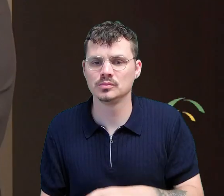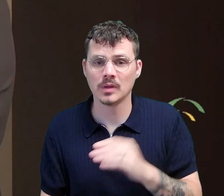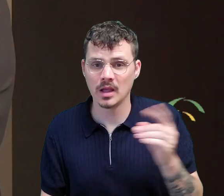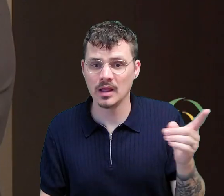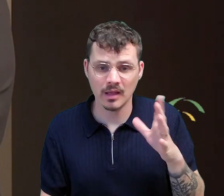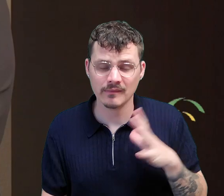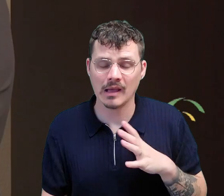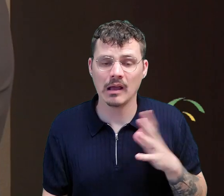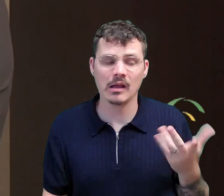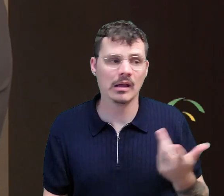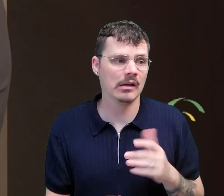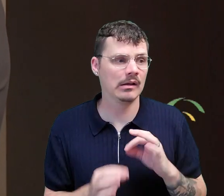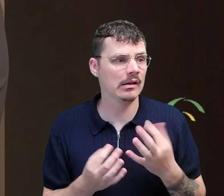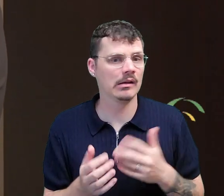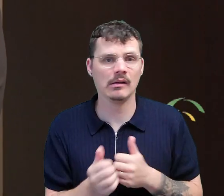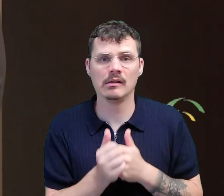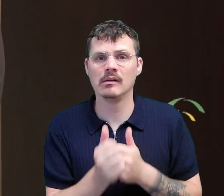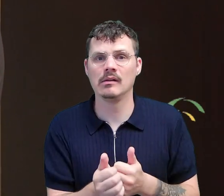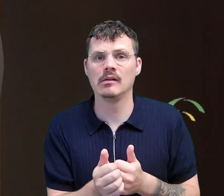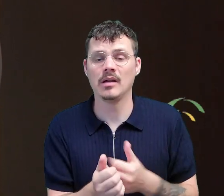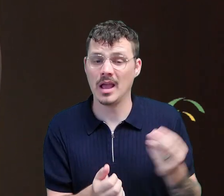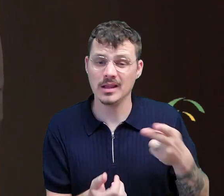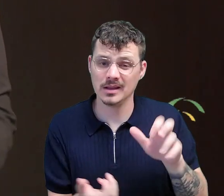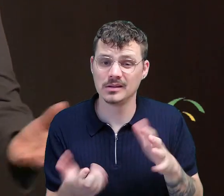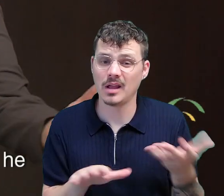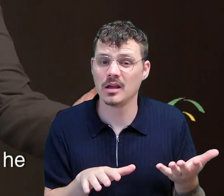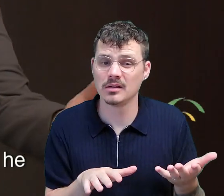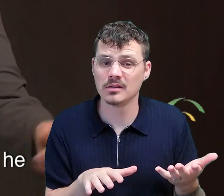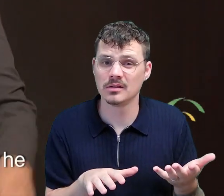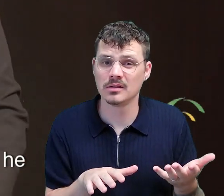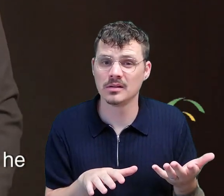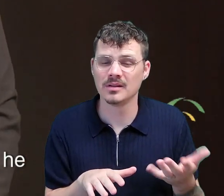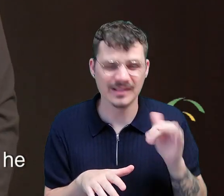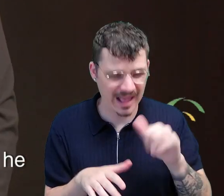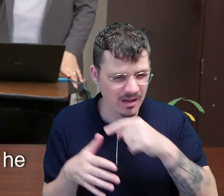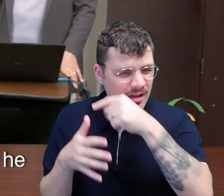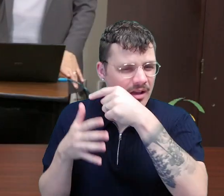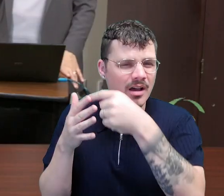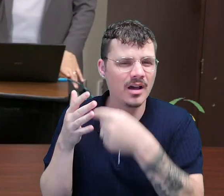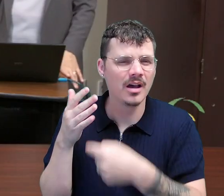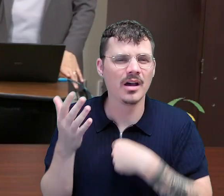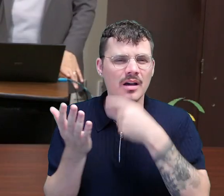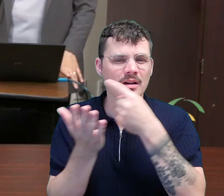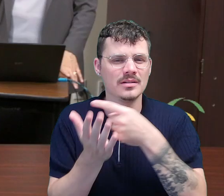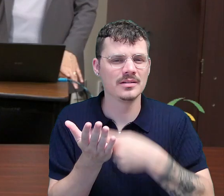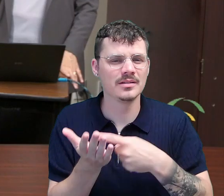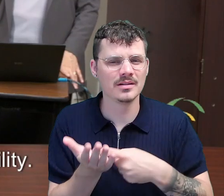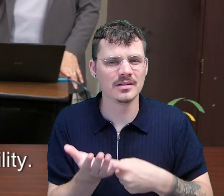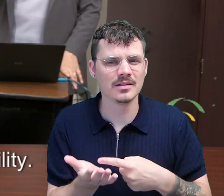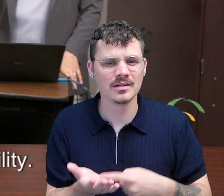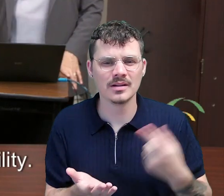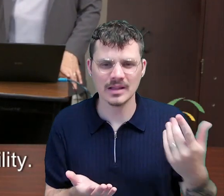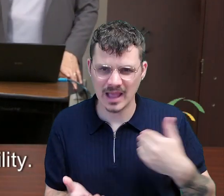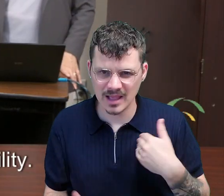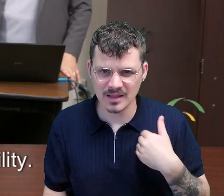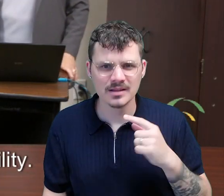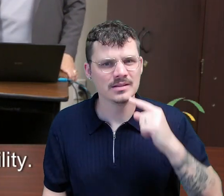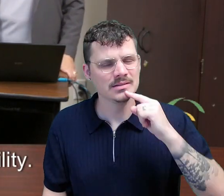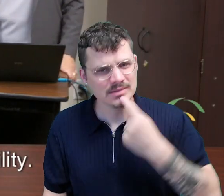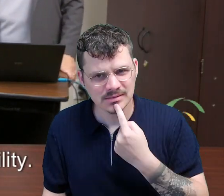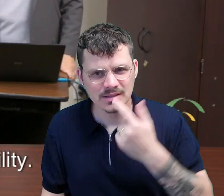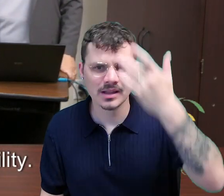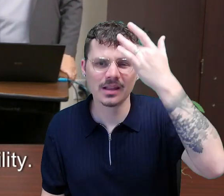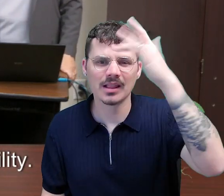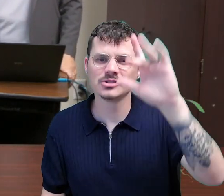it, and he died. Why? For all the reasons we talked about. He happened to have severe to profound